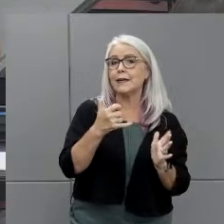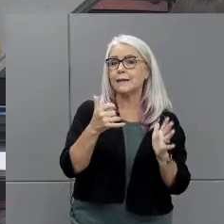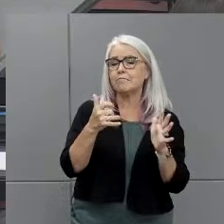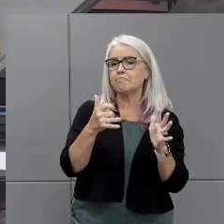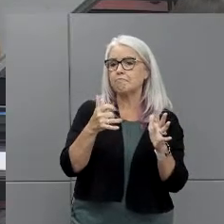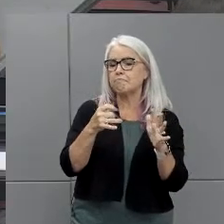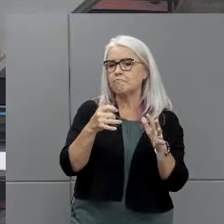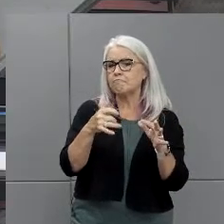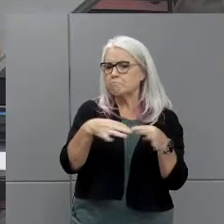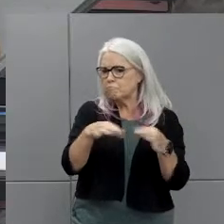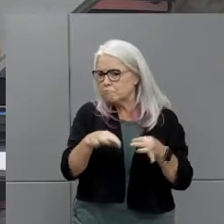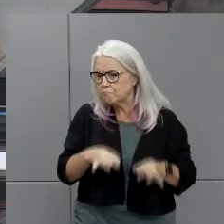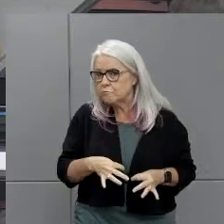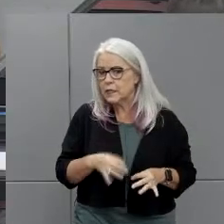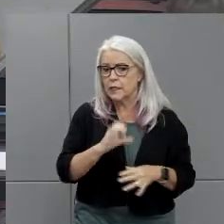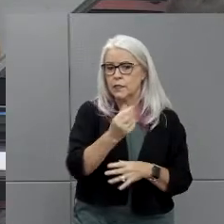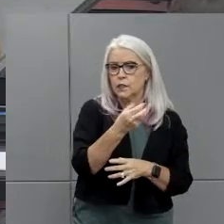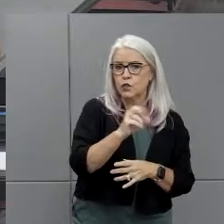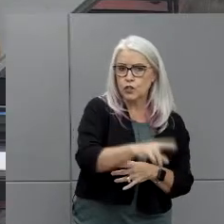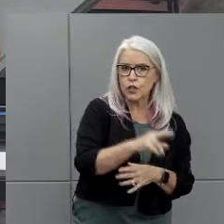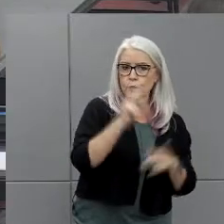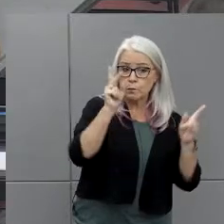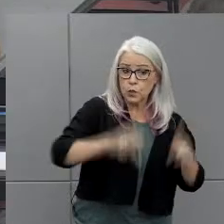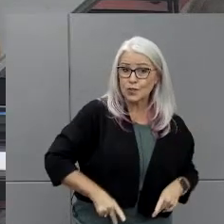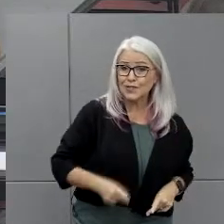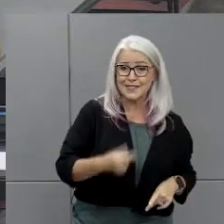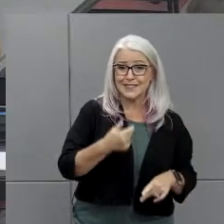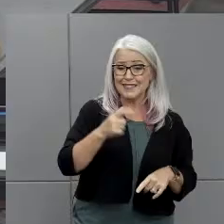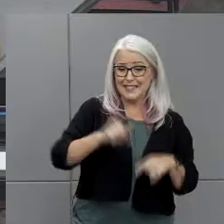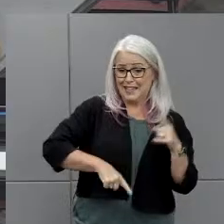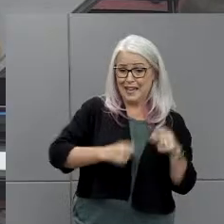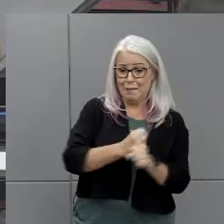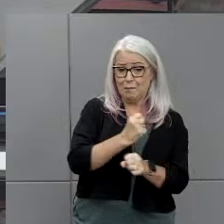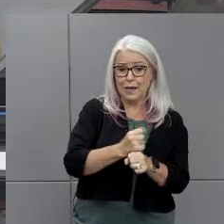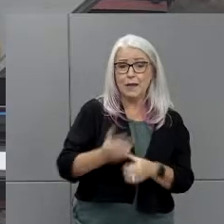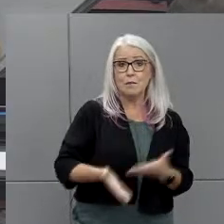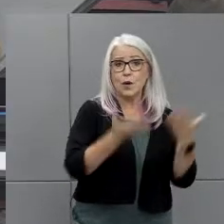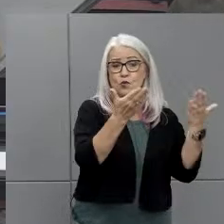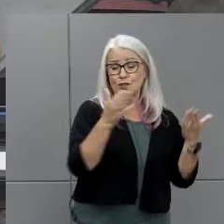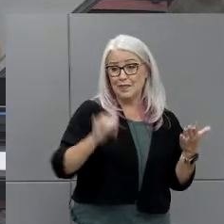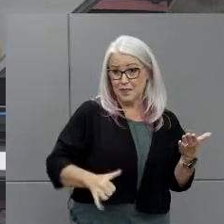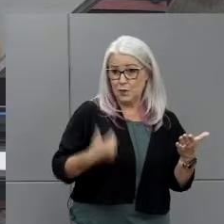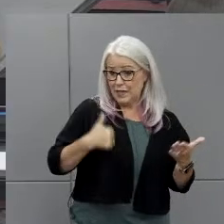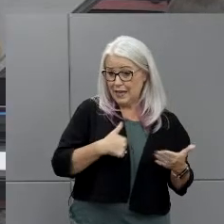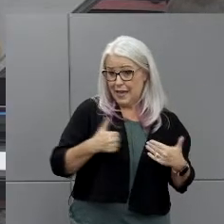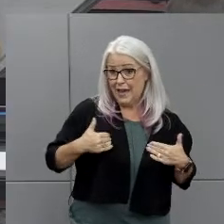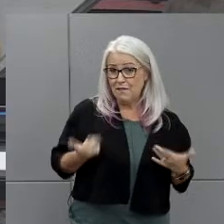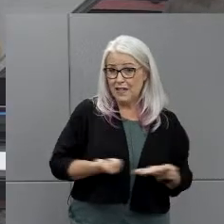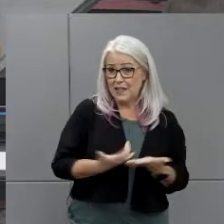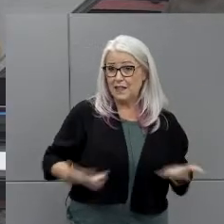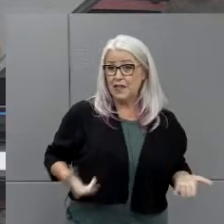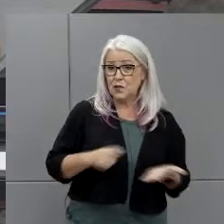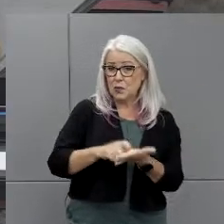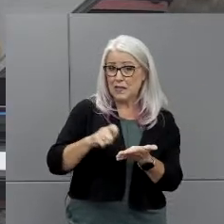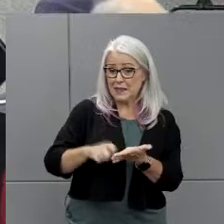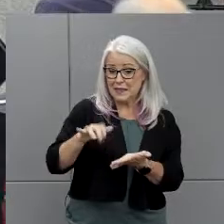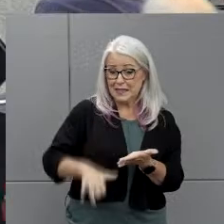the chairperson cannot make a motion? Do we have anything written that says that? Nothing.